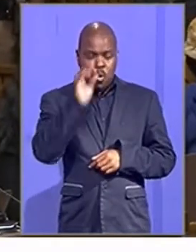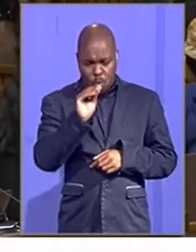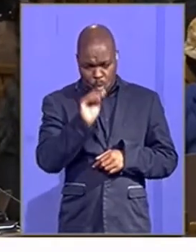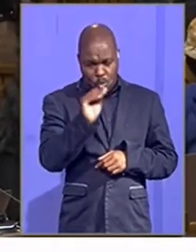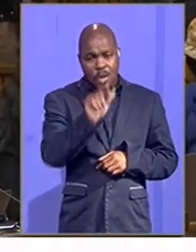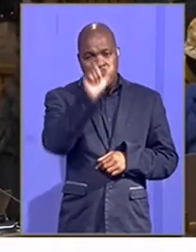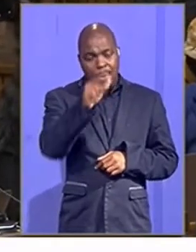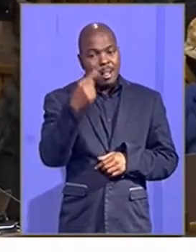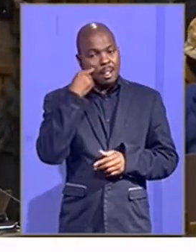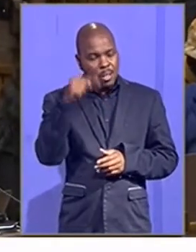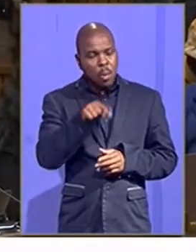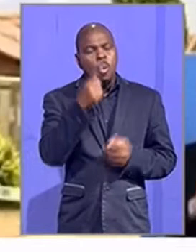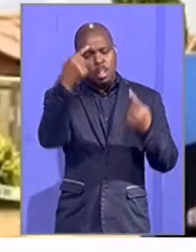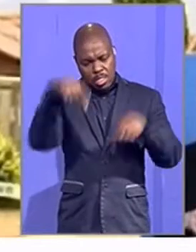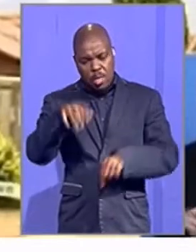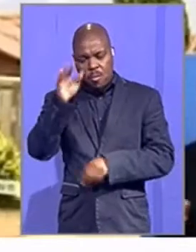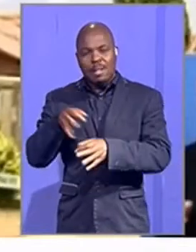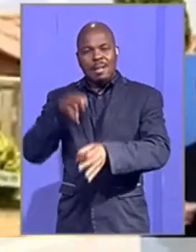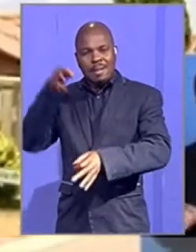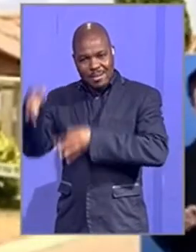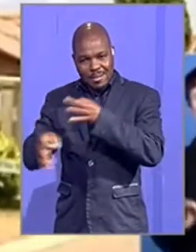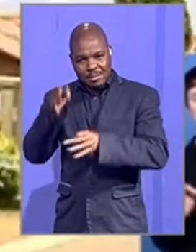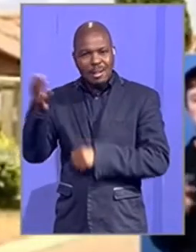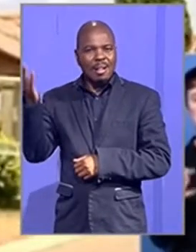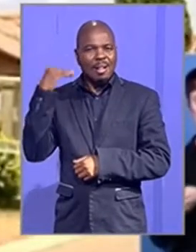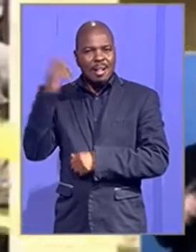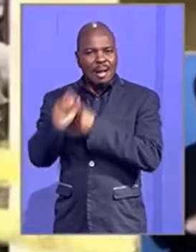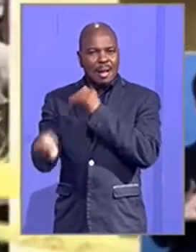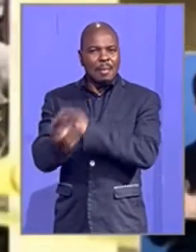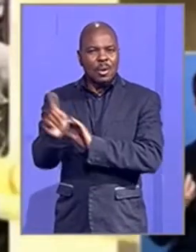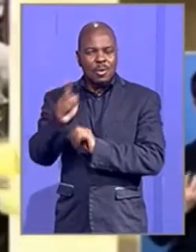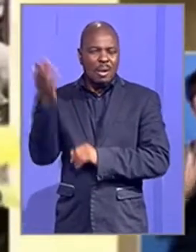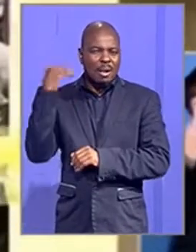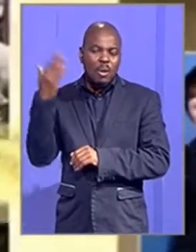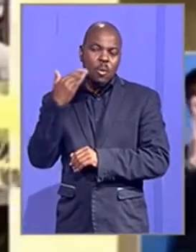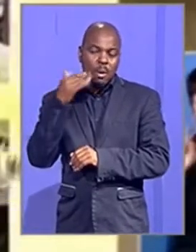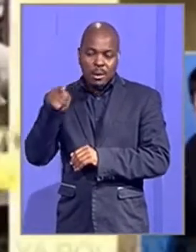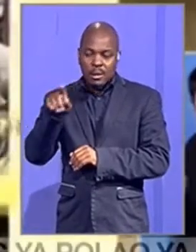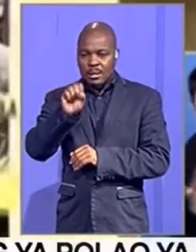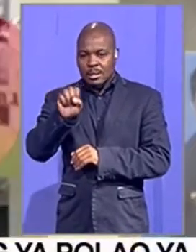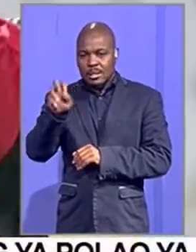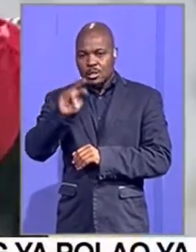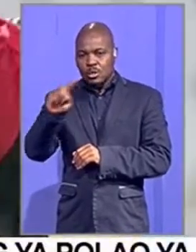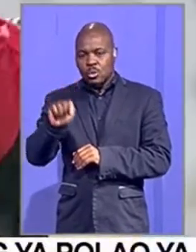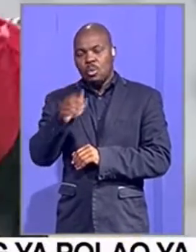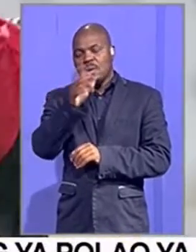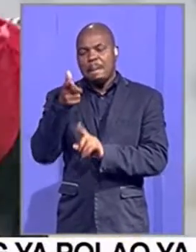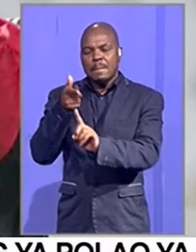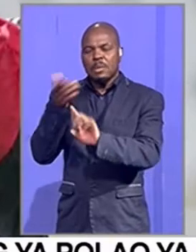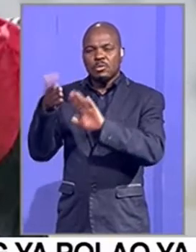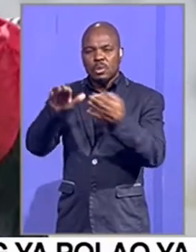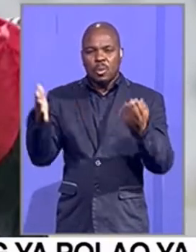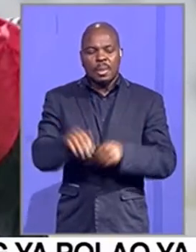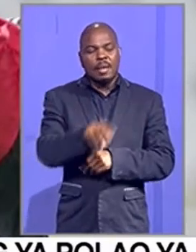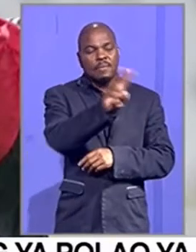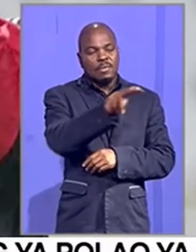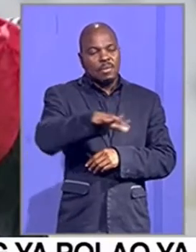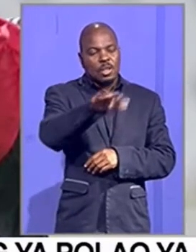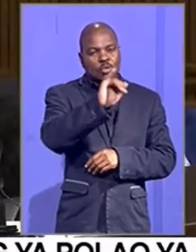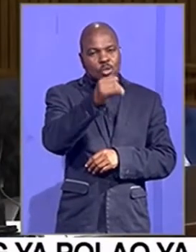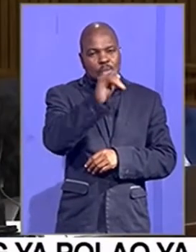neela ka bosupi ba se se diragetseng ka la 24 wa Diphalane 2014 fa Senzo Meyiwa ana thuntsiwa ko Foslores botlhaba ba